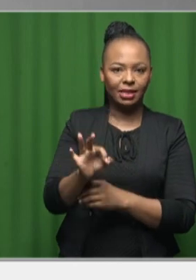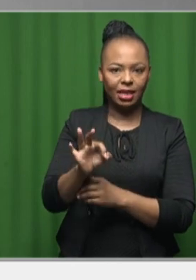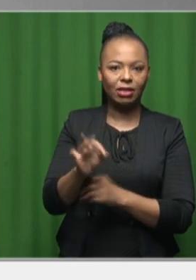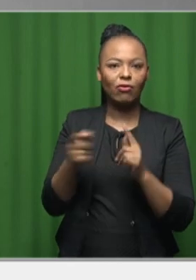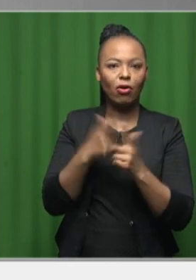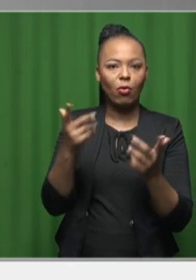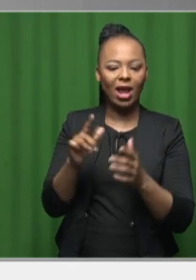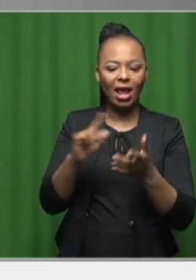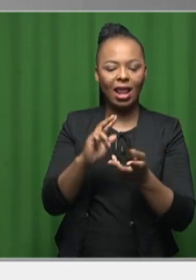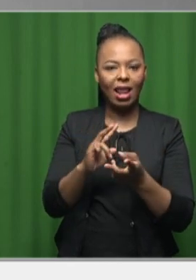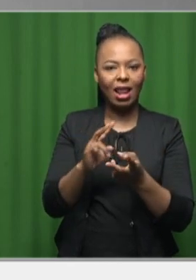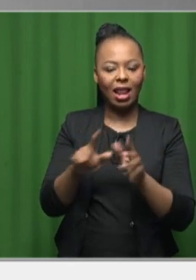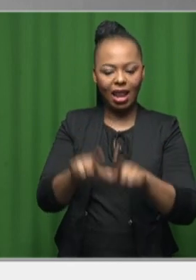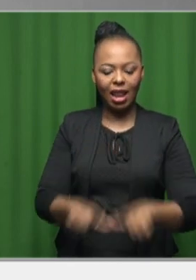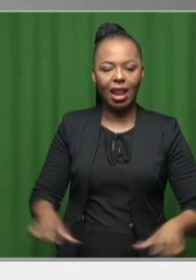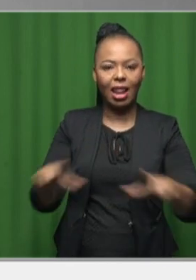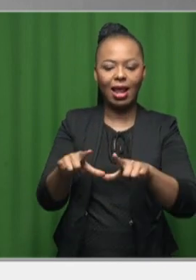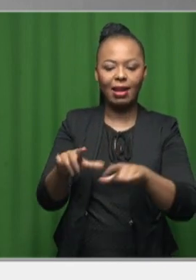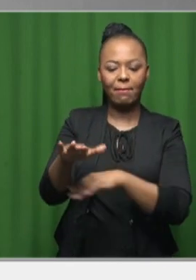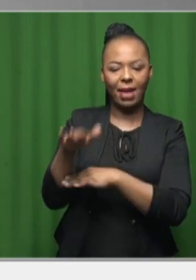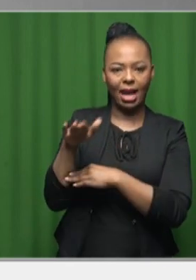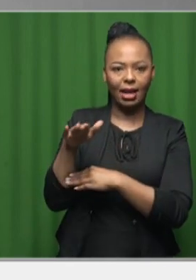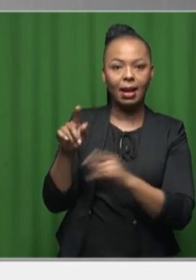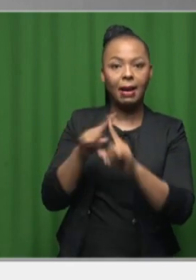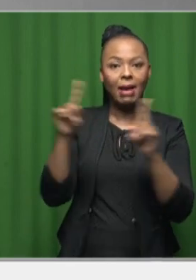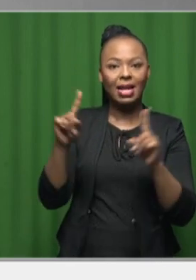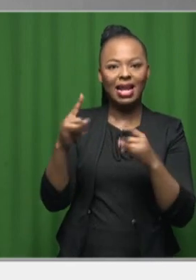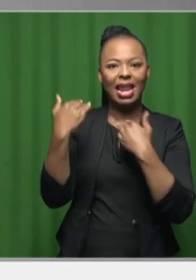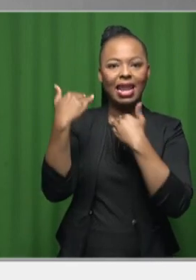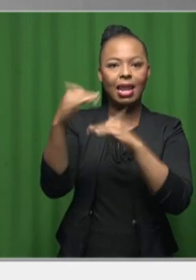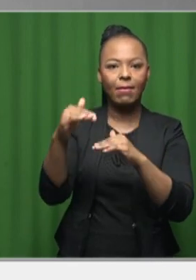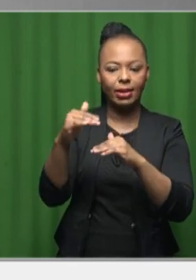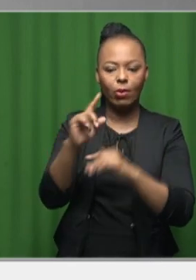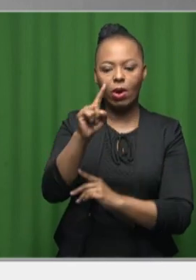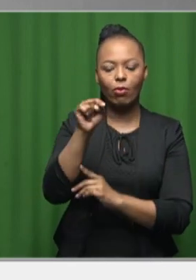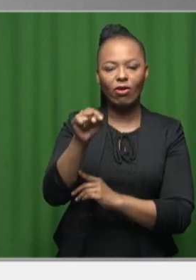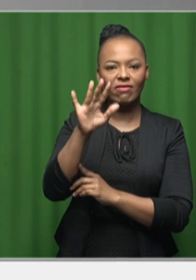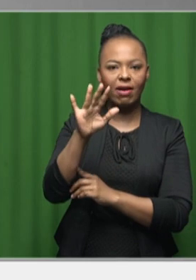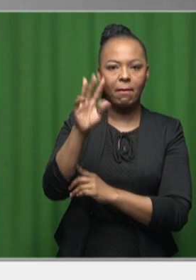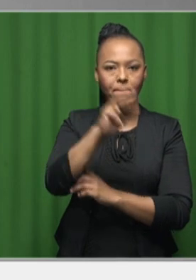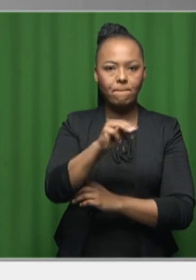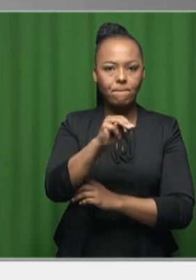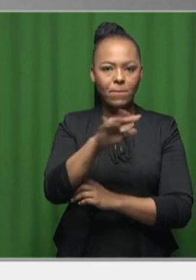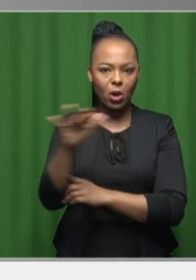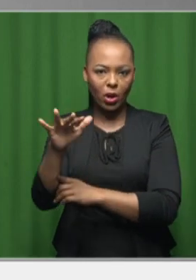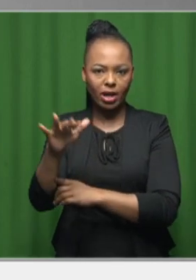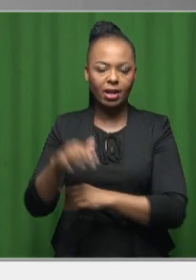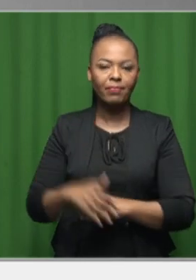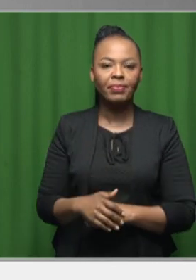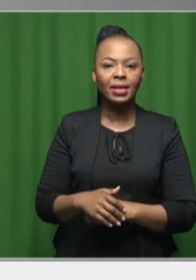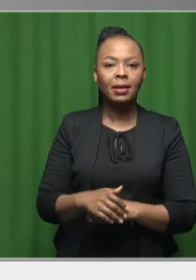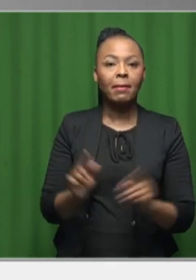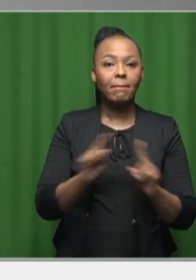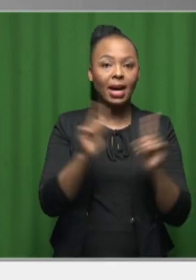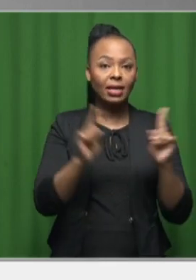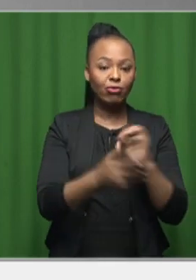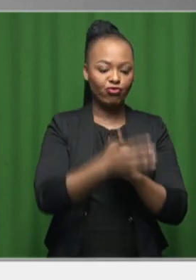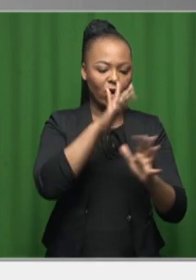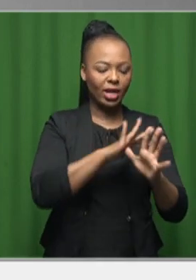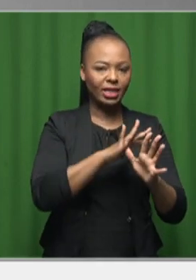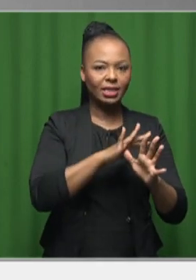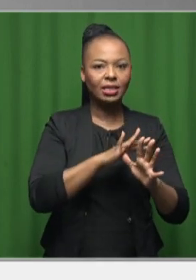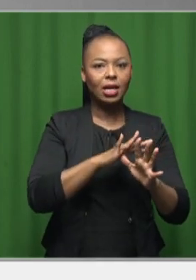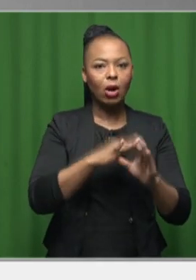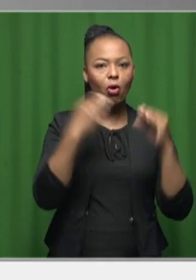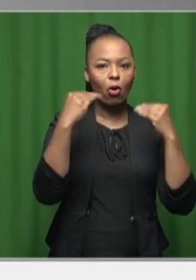But the limitation there would be to a 1.5 million. Our medium-scale commercial farmers would be limited to